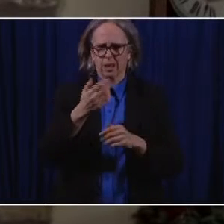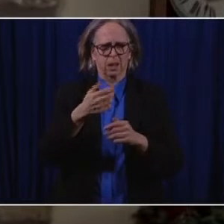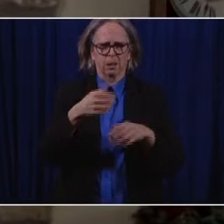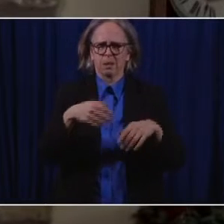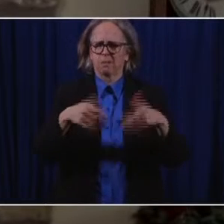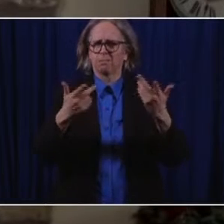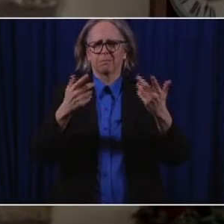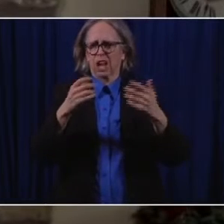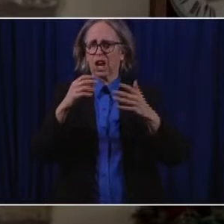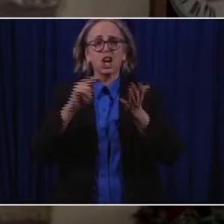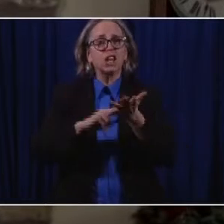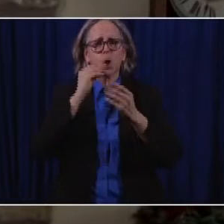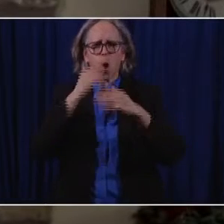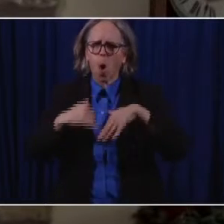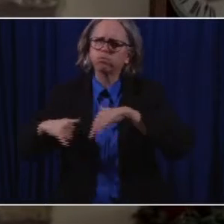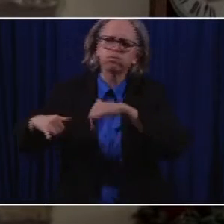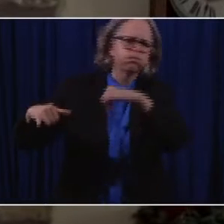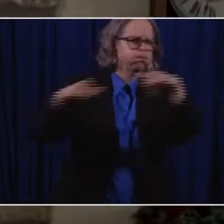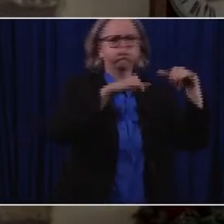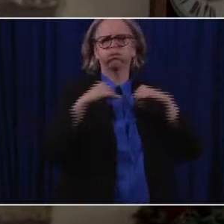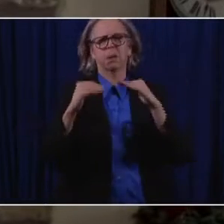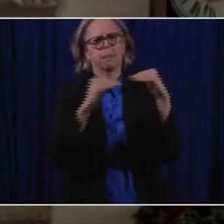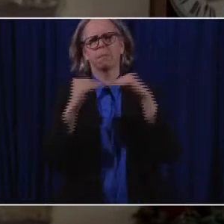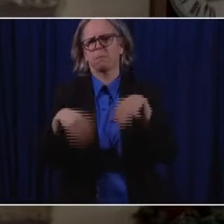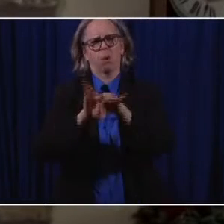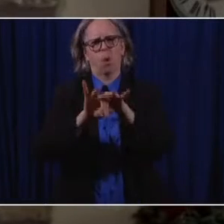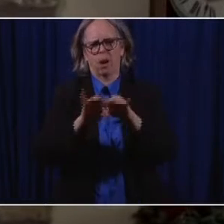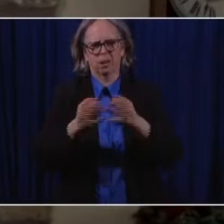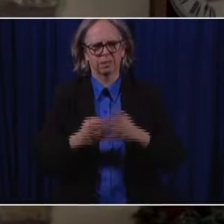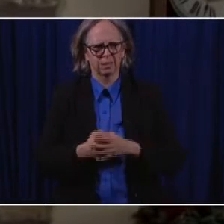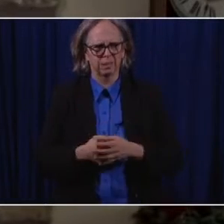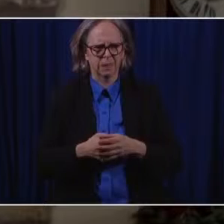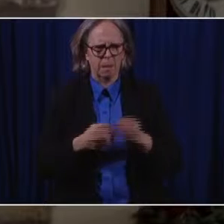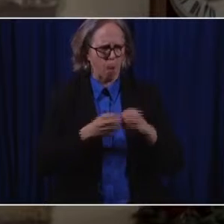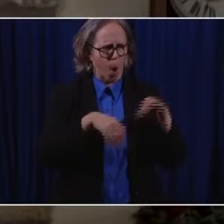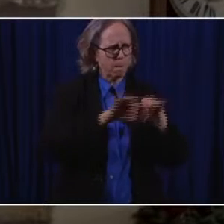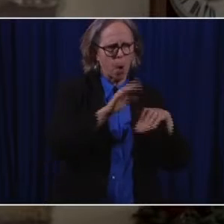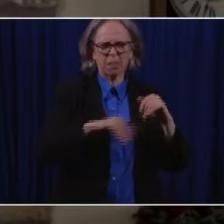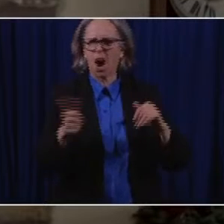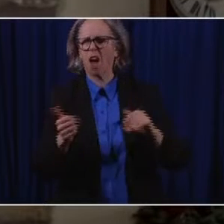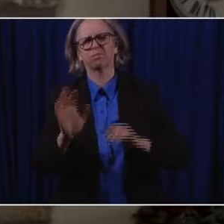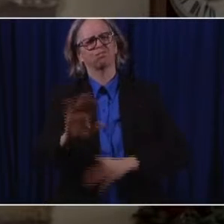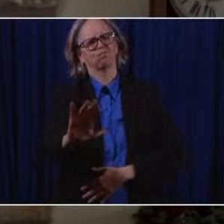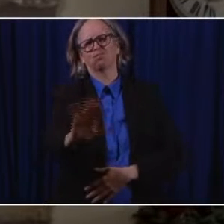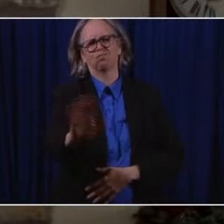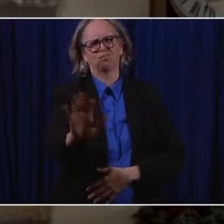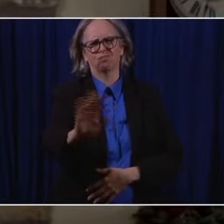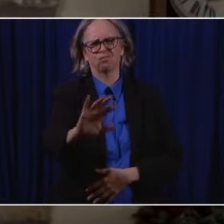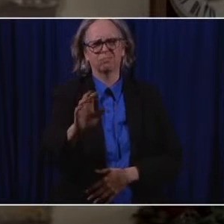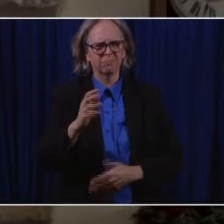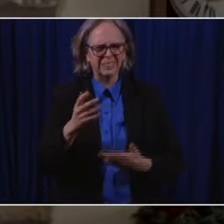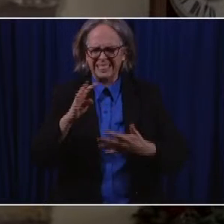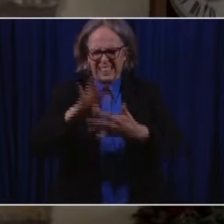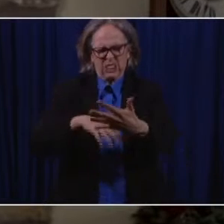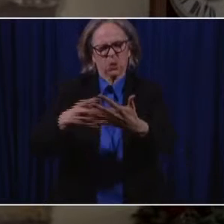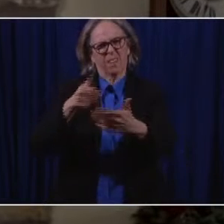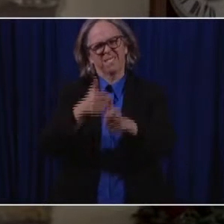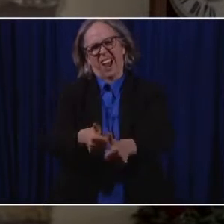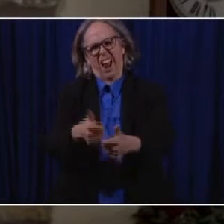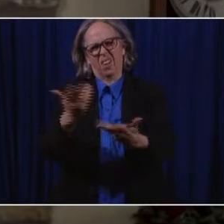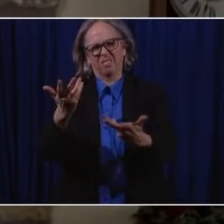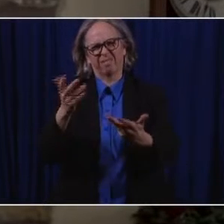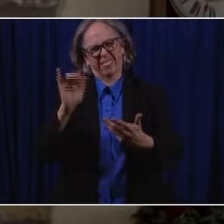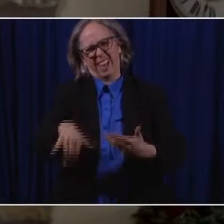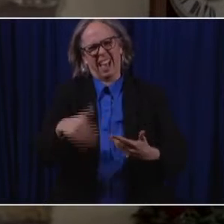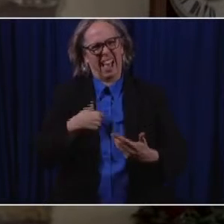another. It's a question of how they schedule them. And there's a lot of logistics involved in regard to that. But our